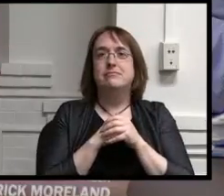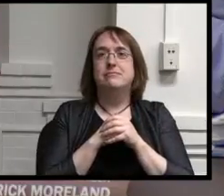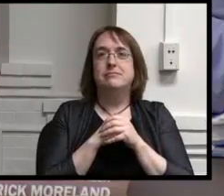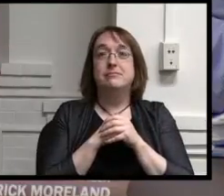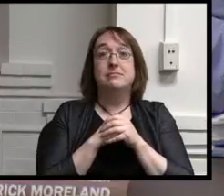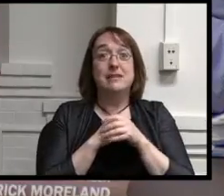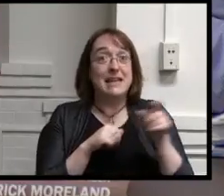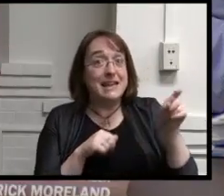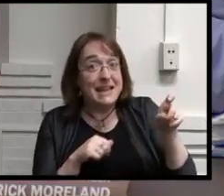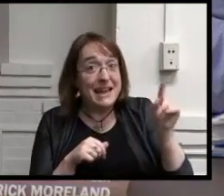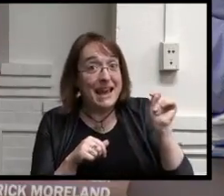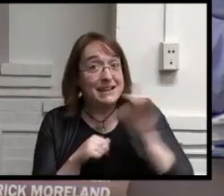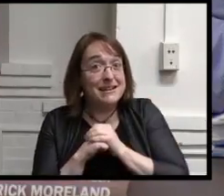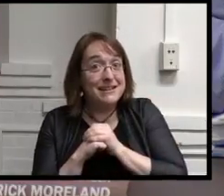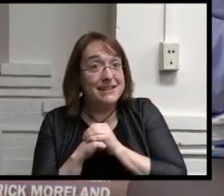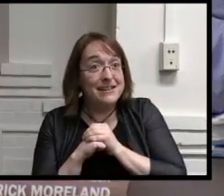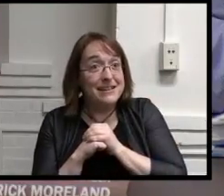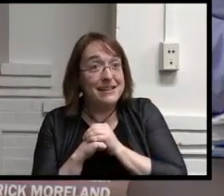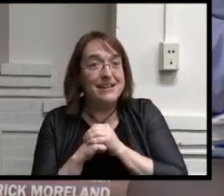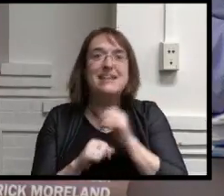Do you need it?